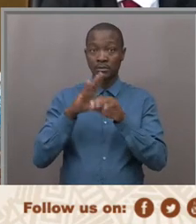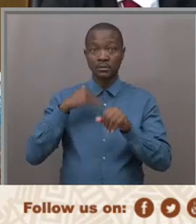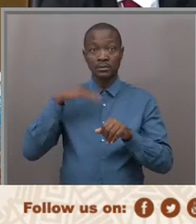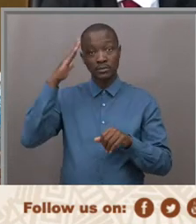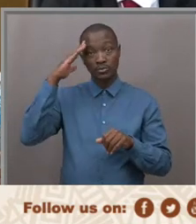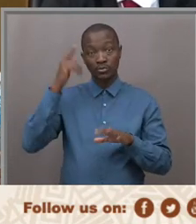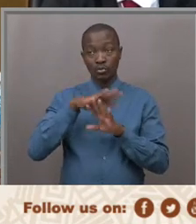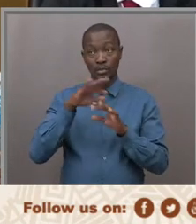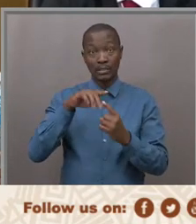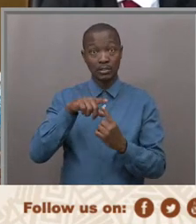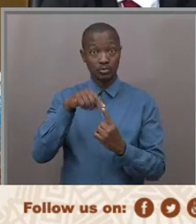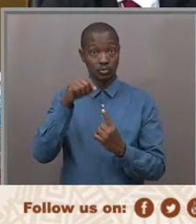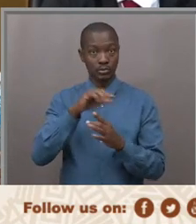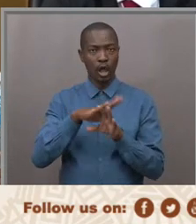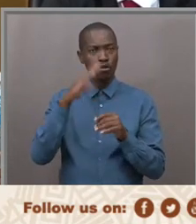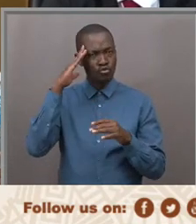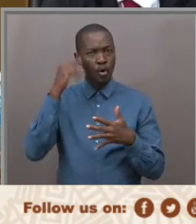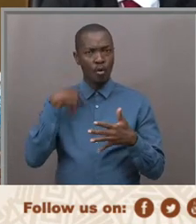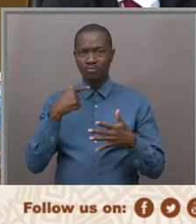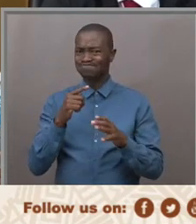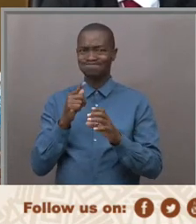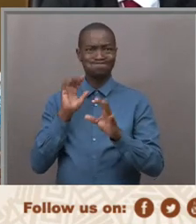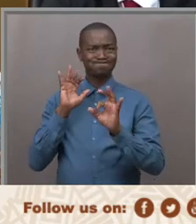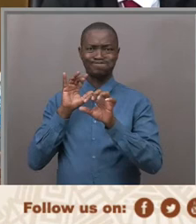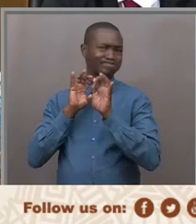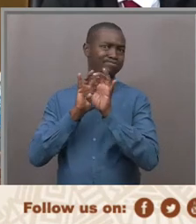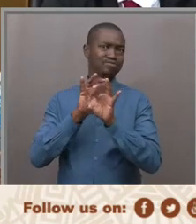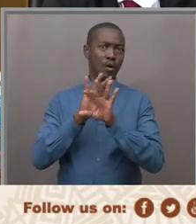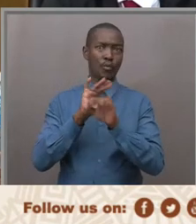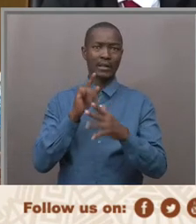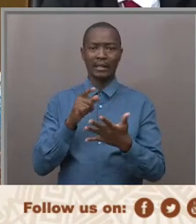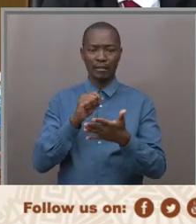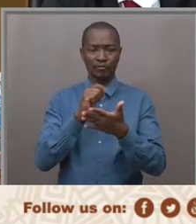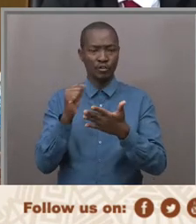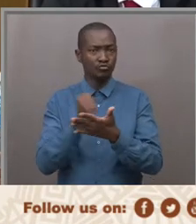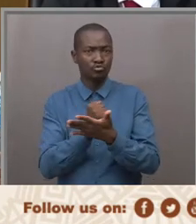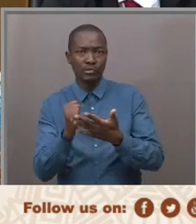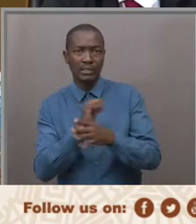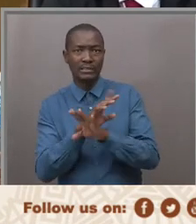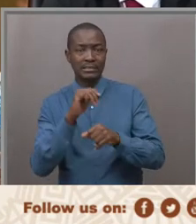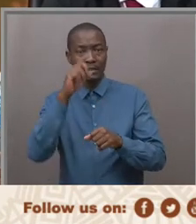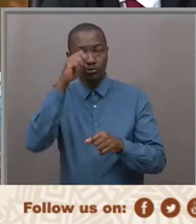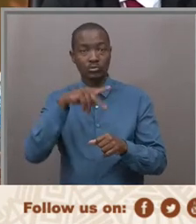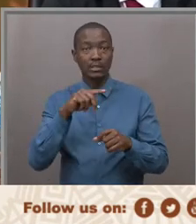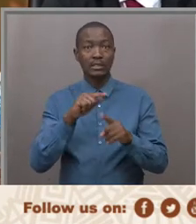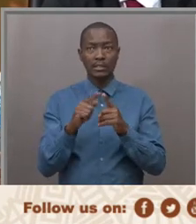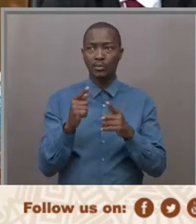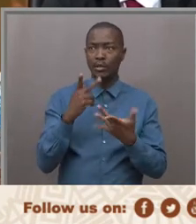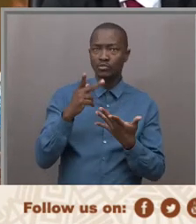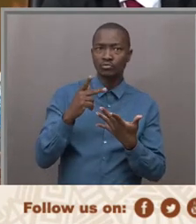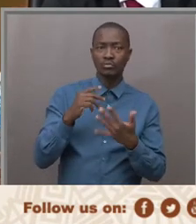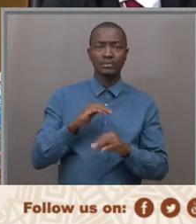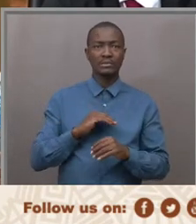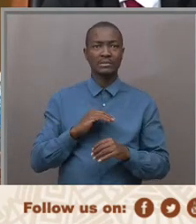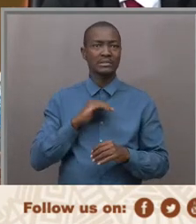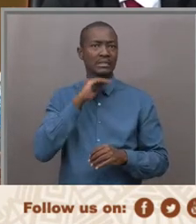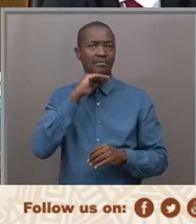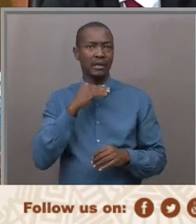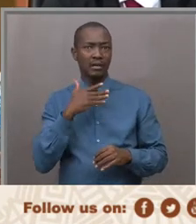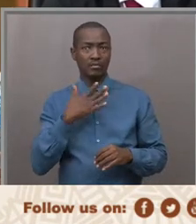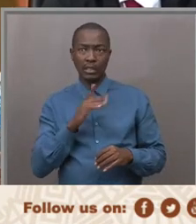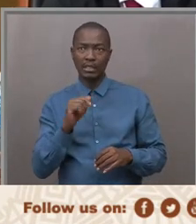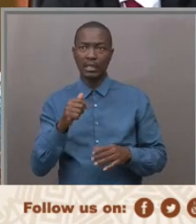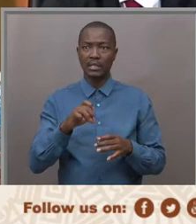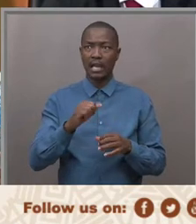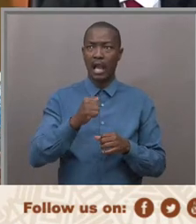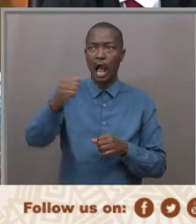we know there's a stampede when parents have to register their learners. And they get dissatisfied if they are